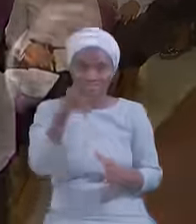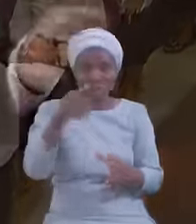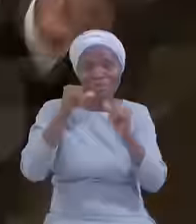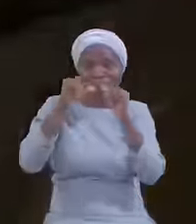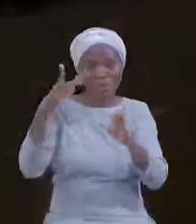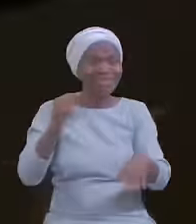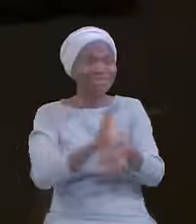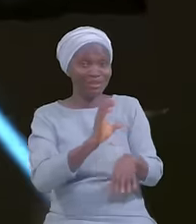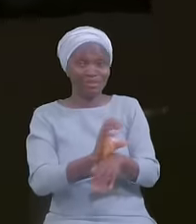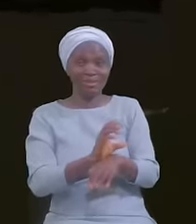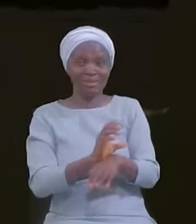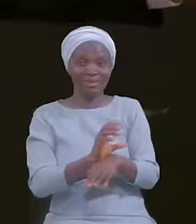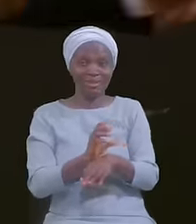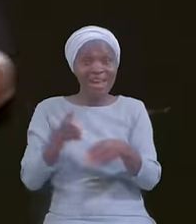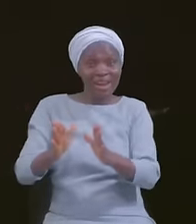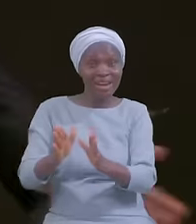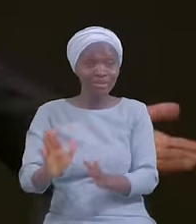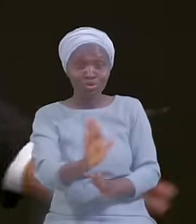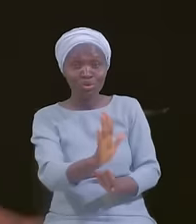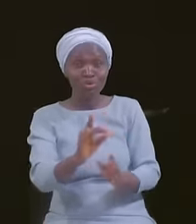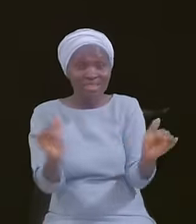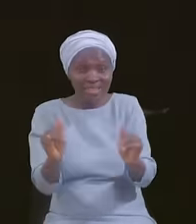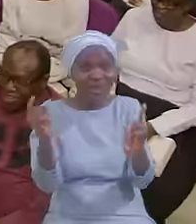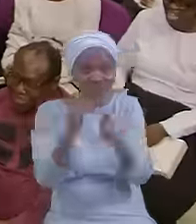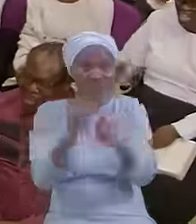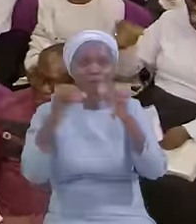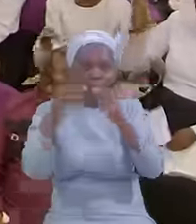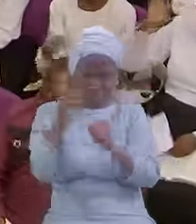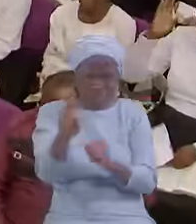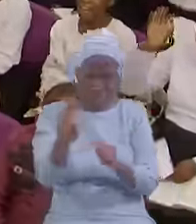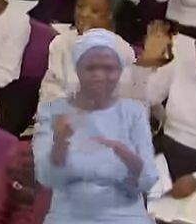church. Let those same words bless you.